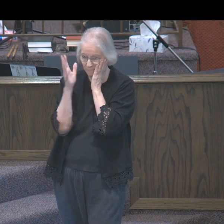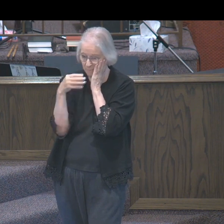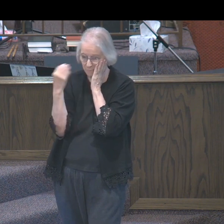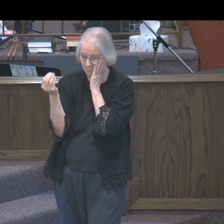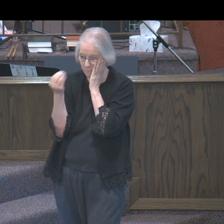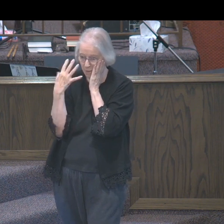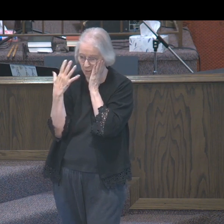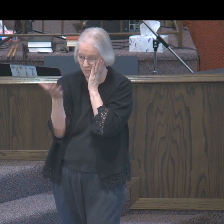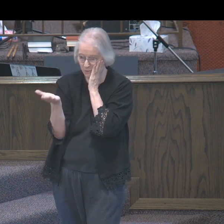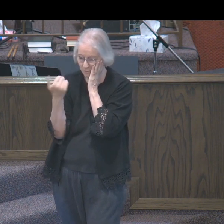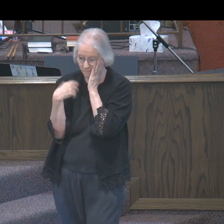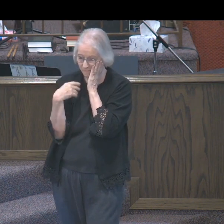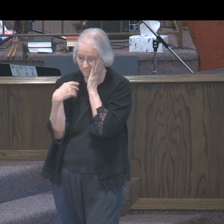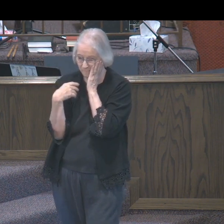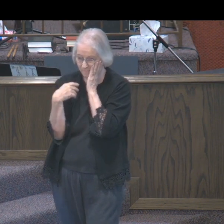we call upon you